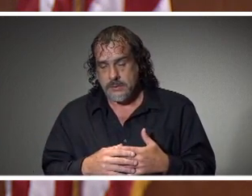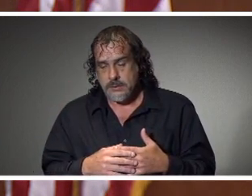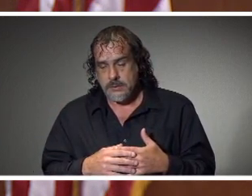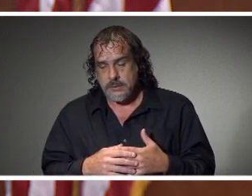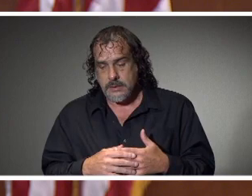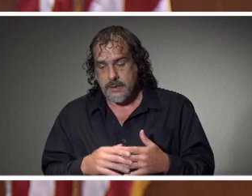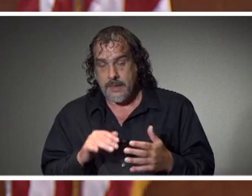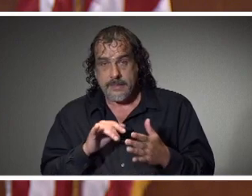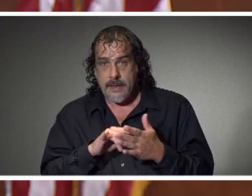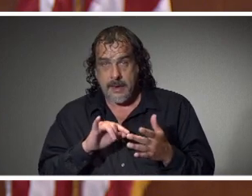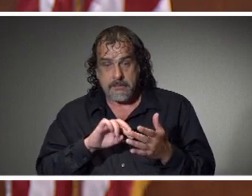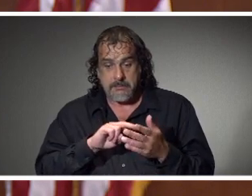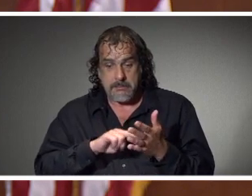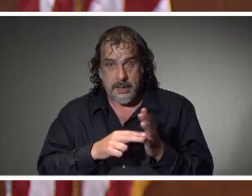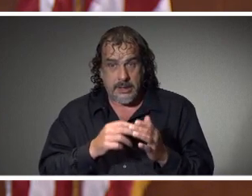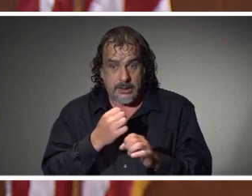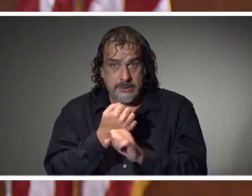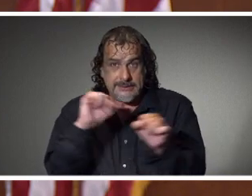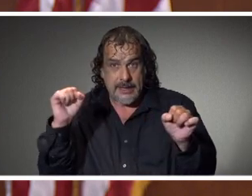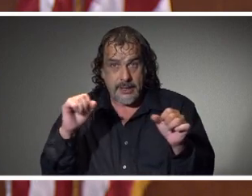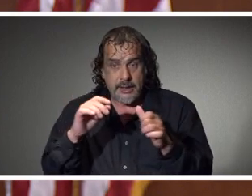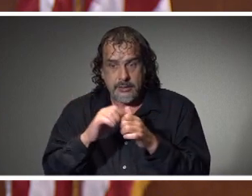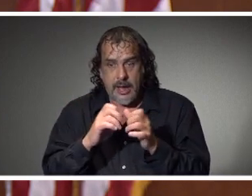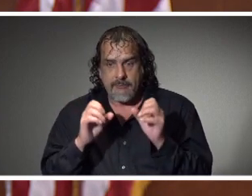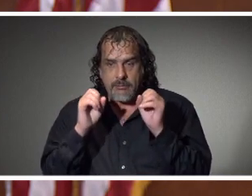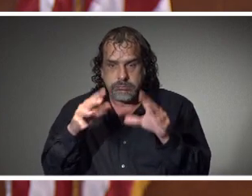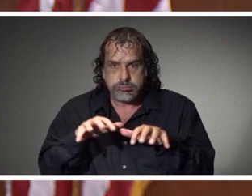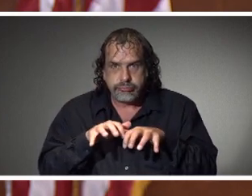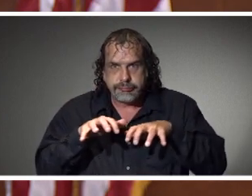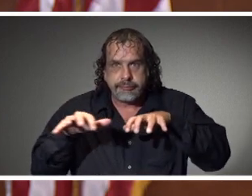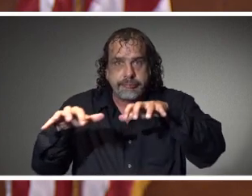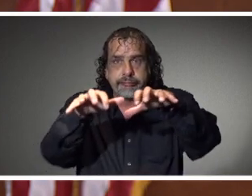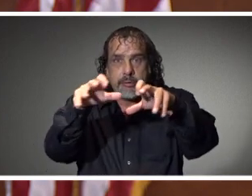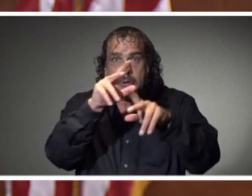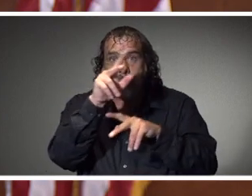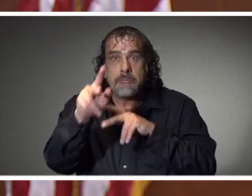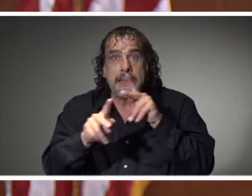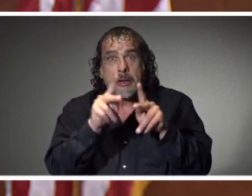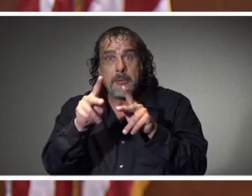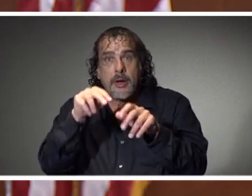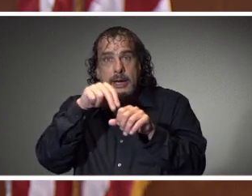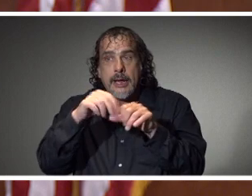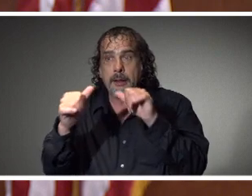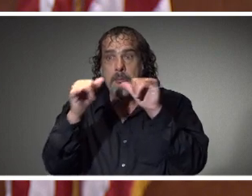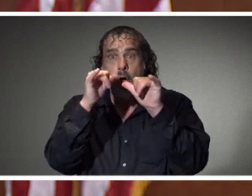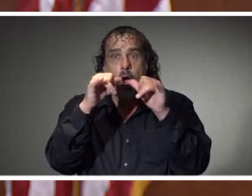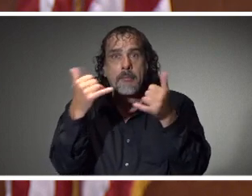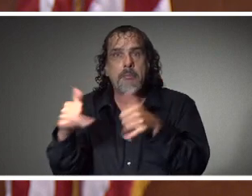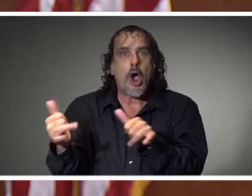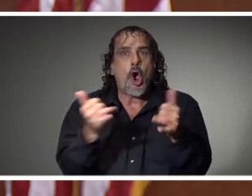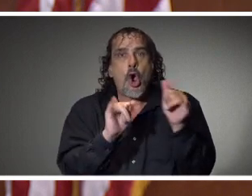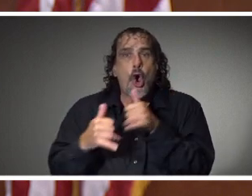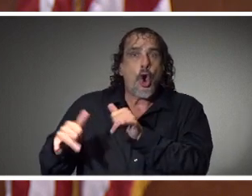necessarily safe for there to be tons and tons of people standing around partying.